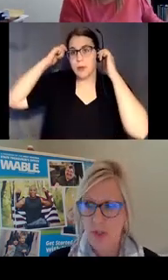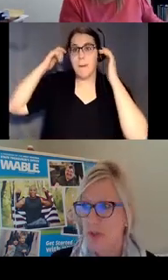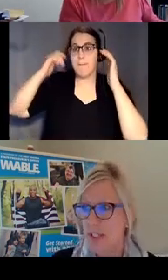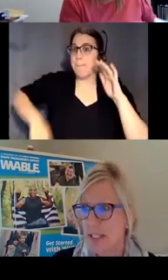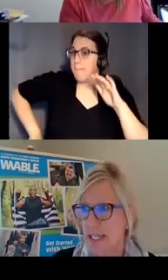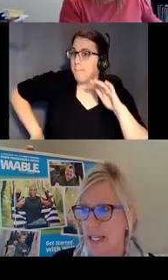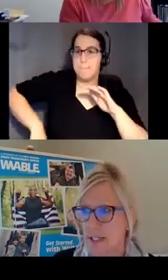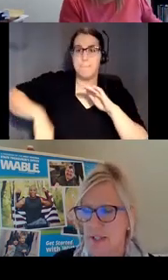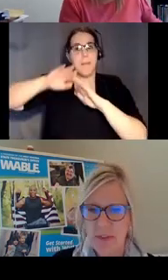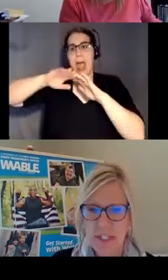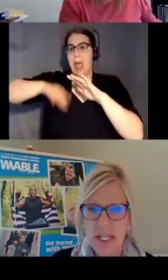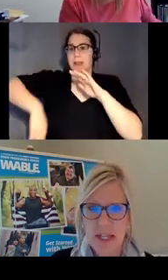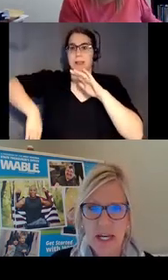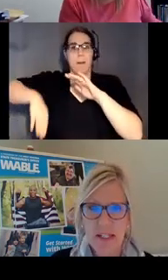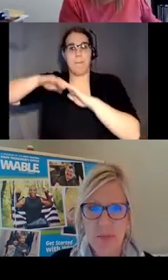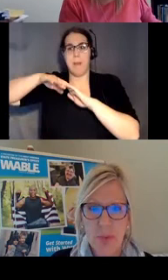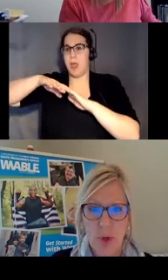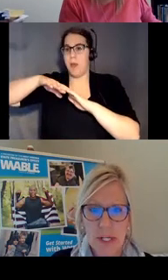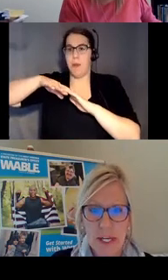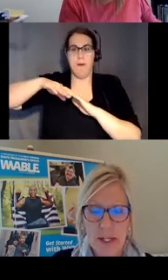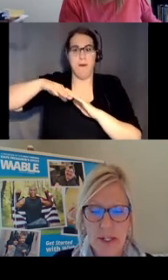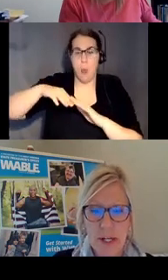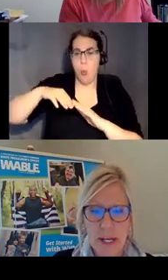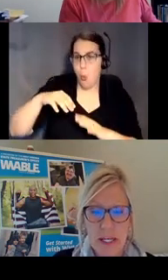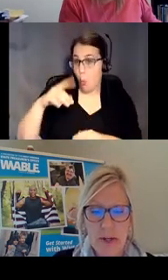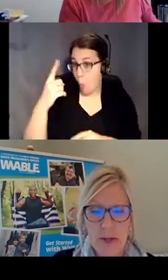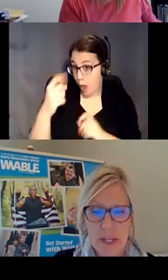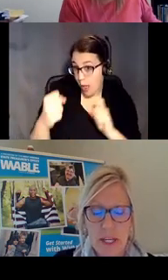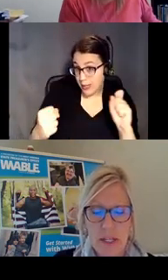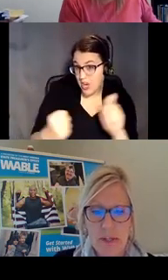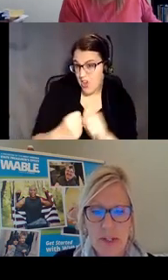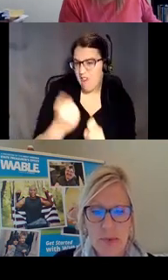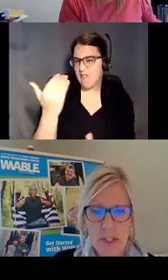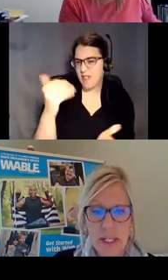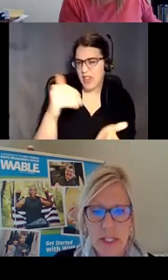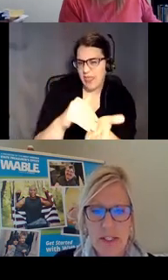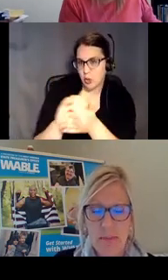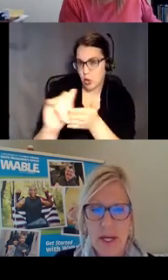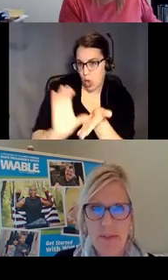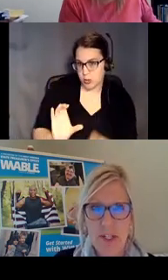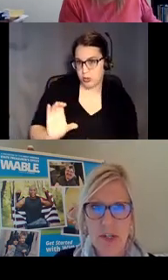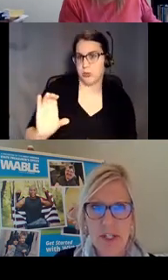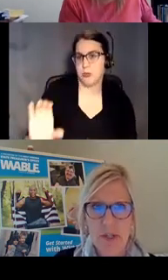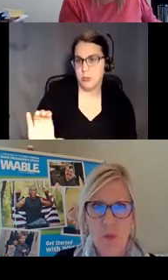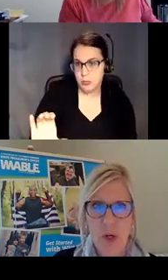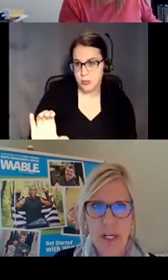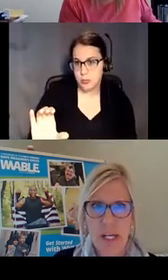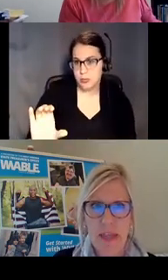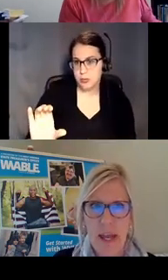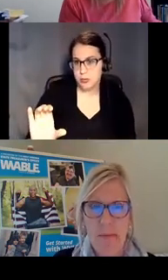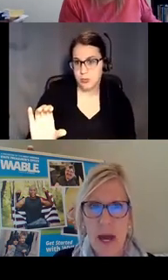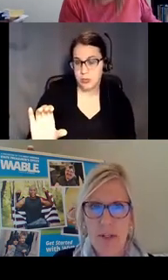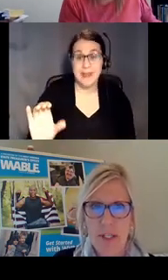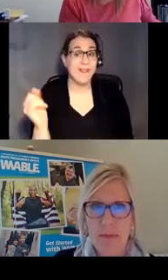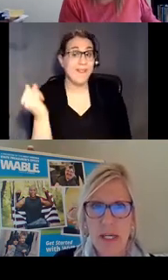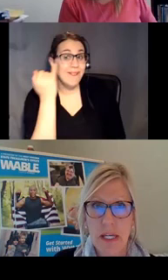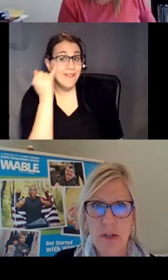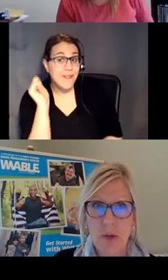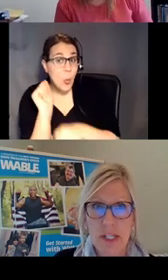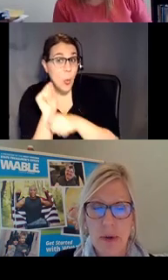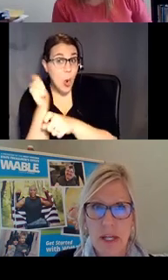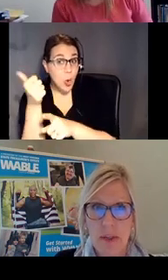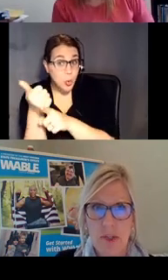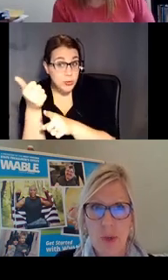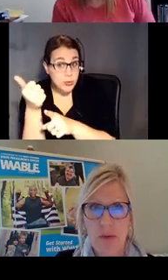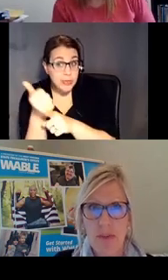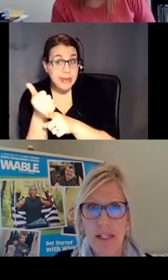all sources is $15,000 per year. Now, if the individual the beneficiary is working, that amount can be